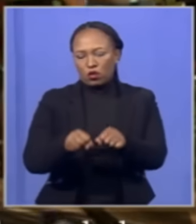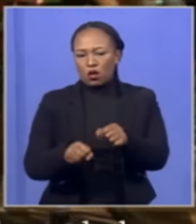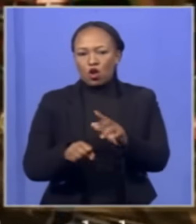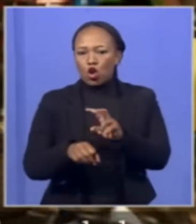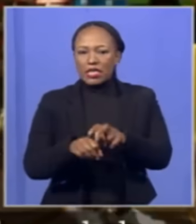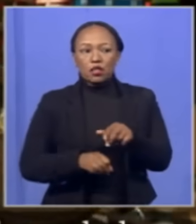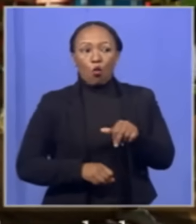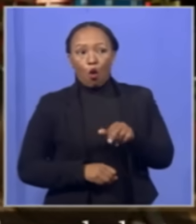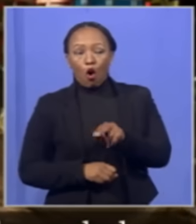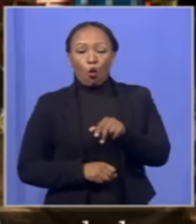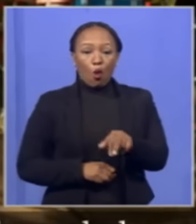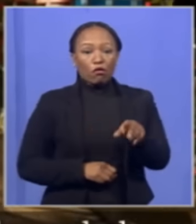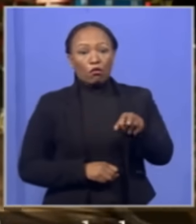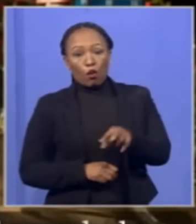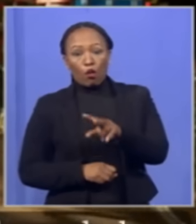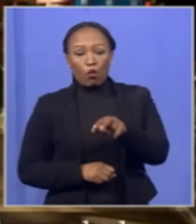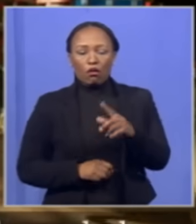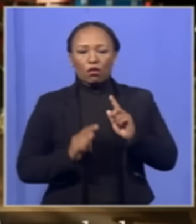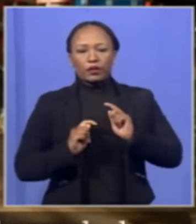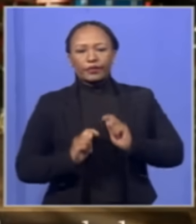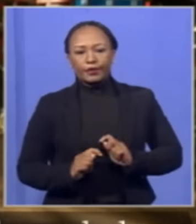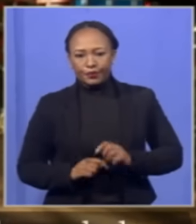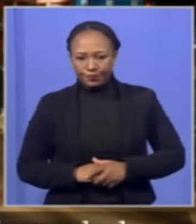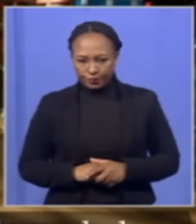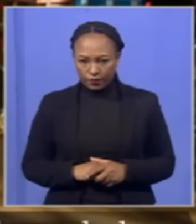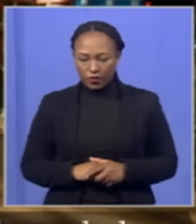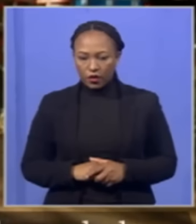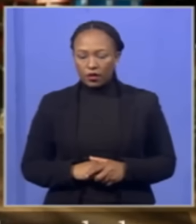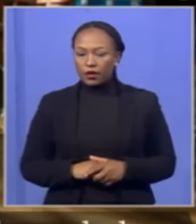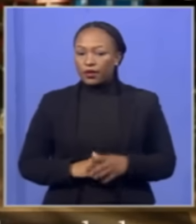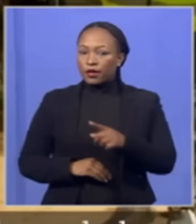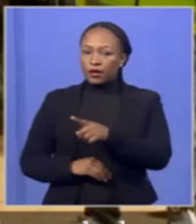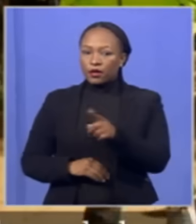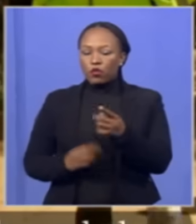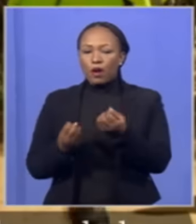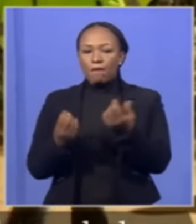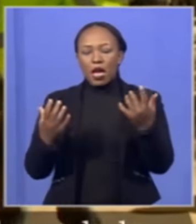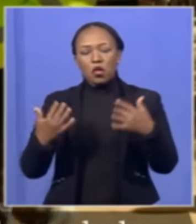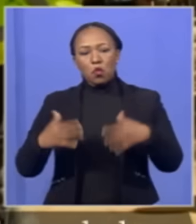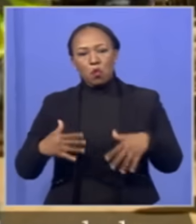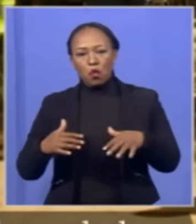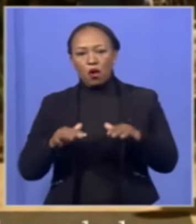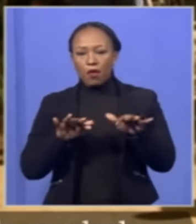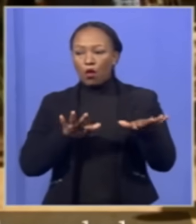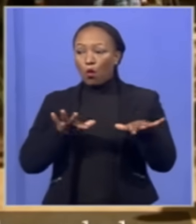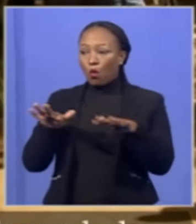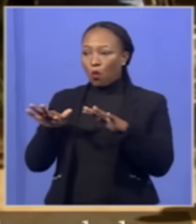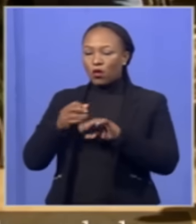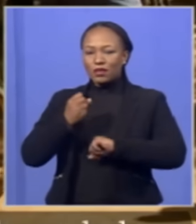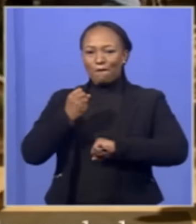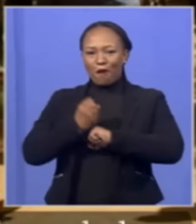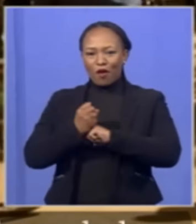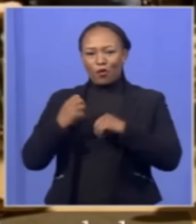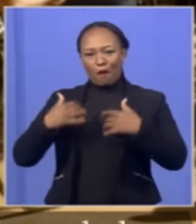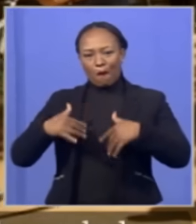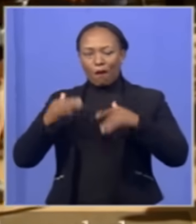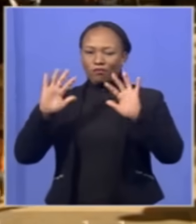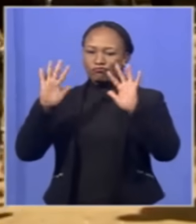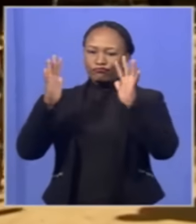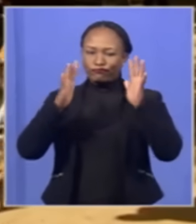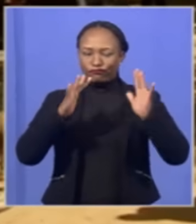tshela mothaladi wa mafelelo go ruma lebelo le ba amogetswe ka legoa le lethabo ke babogedi nna ke Koketšo Motau wa ditaba